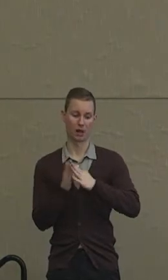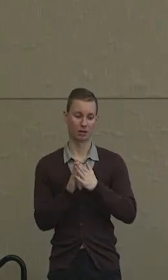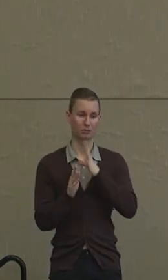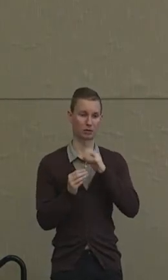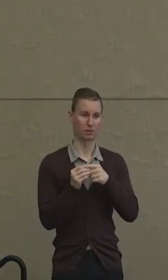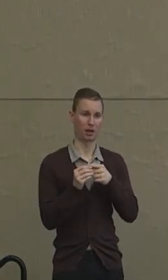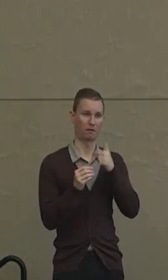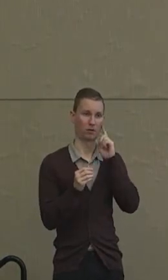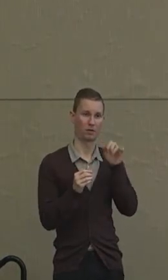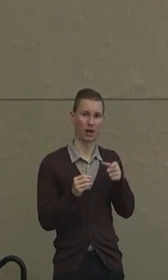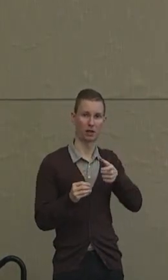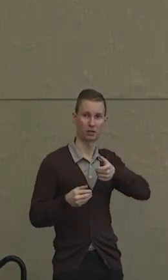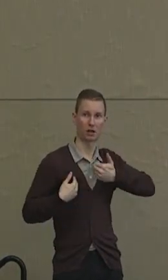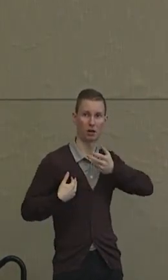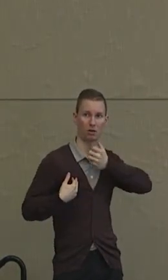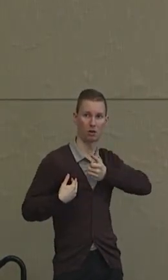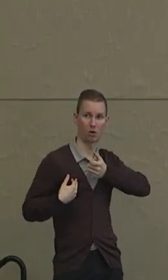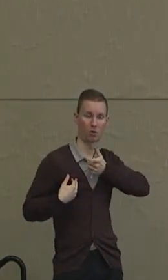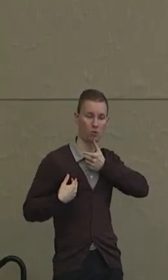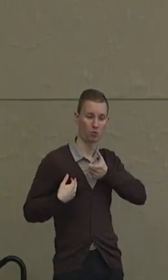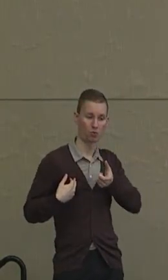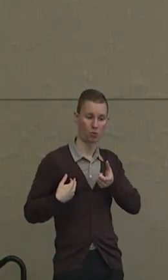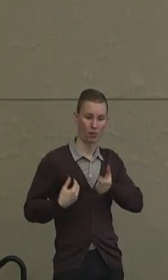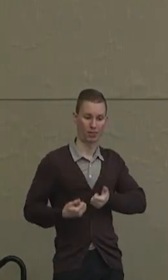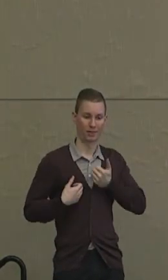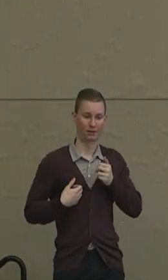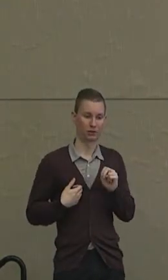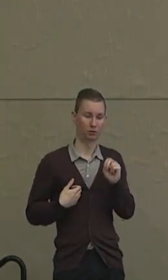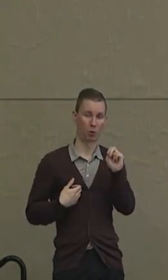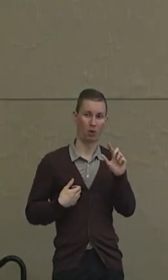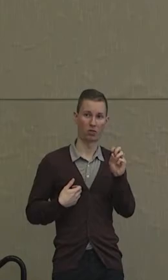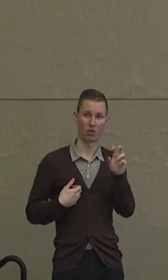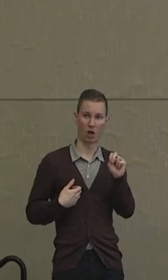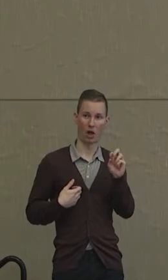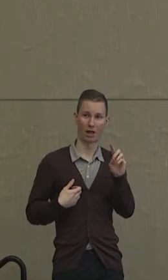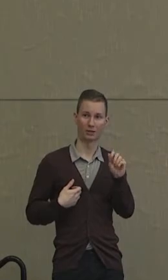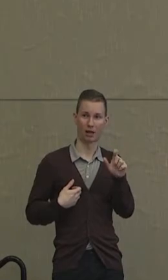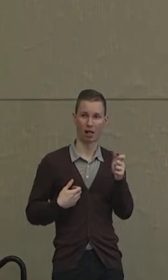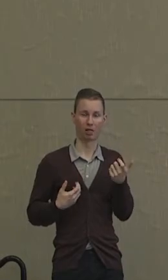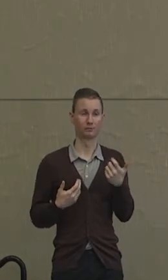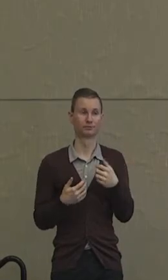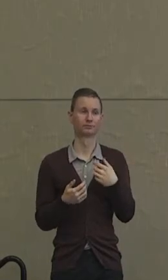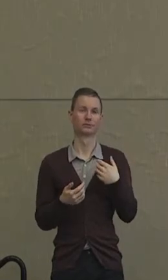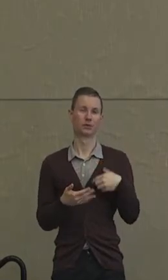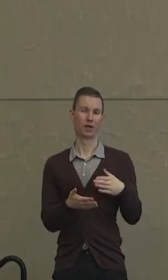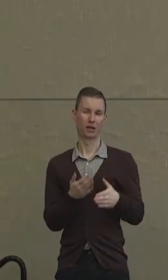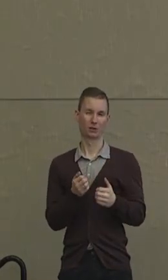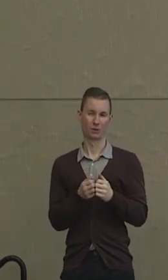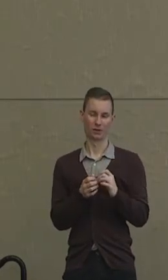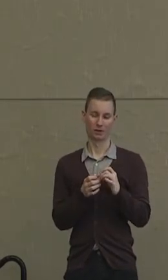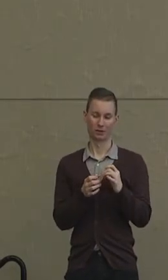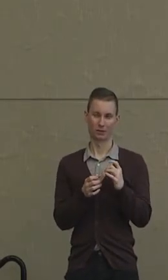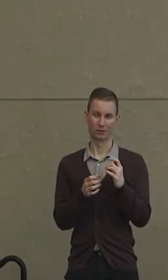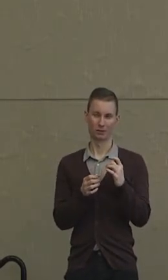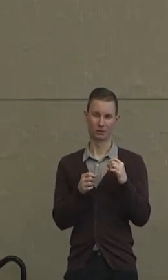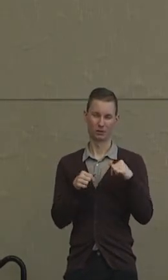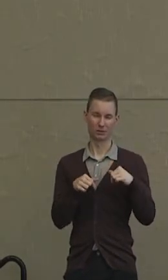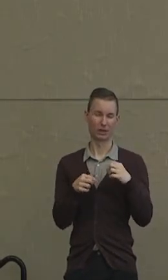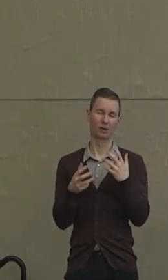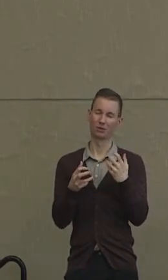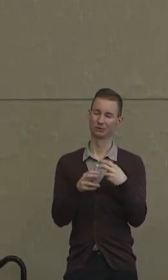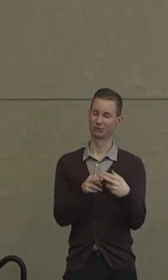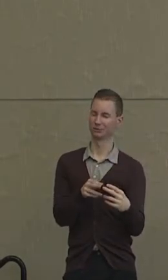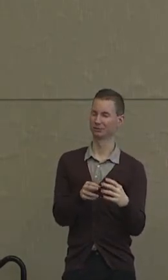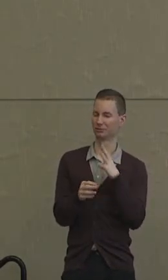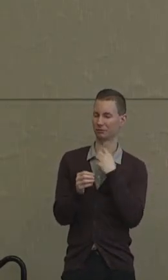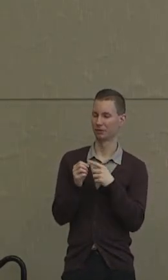girl, who resides in North Lawndale, right? Mm-hmm. And I ended with this, and I like wanted to just quickly talk about